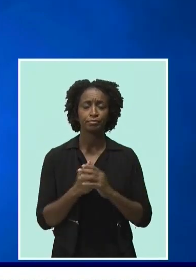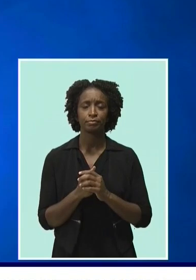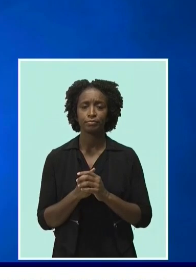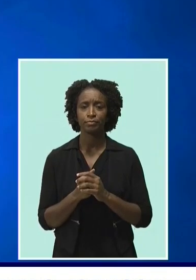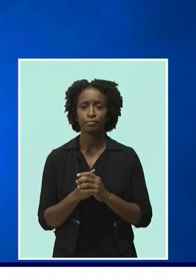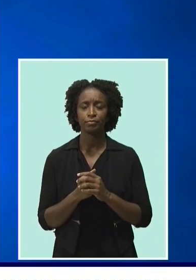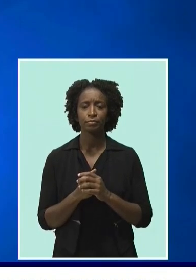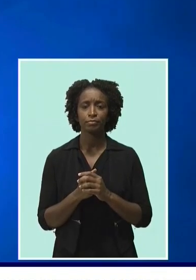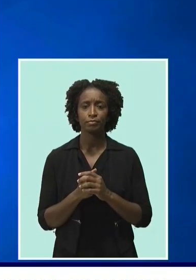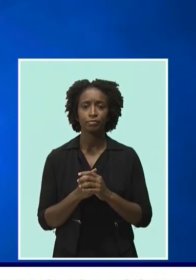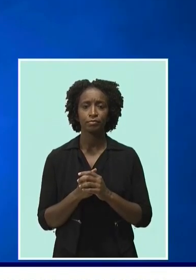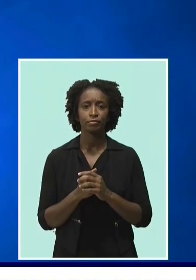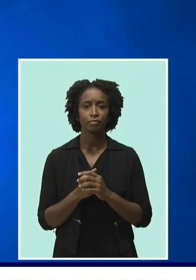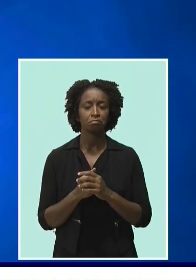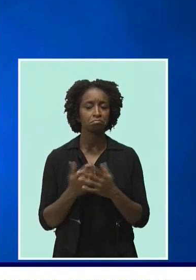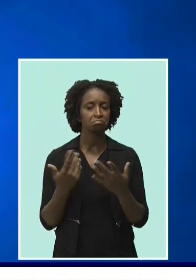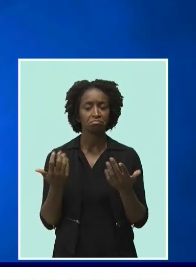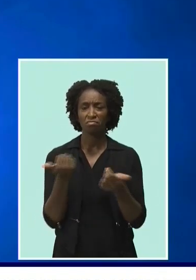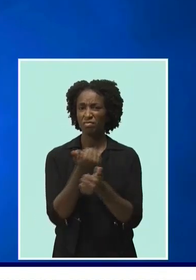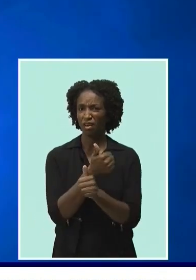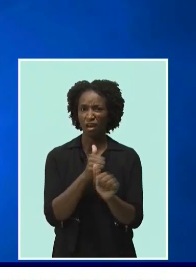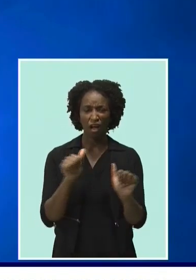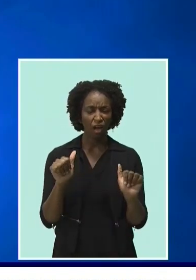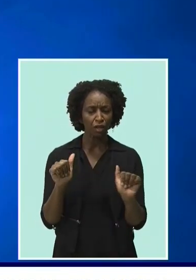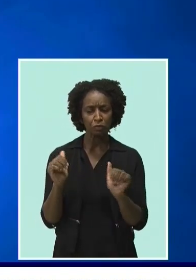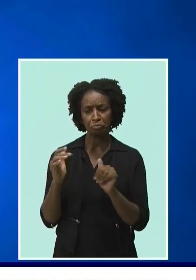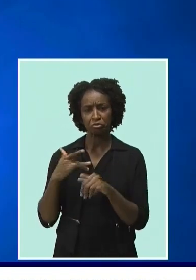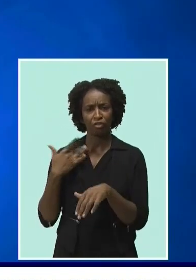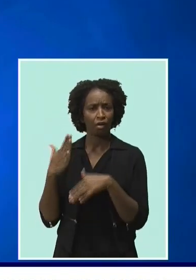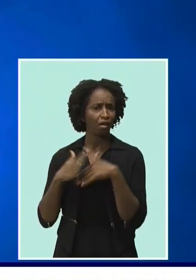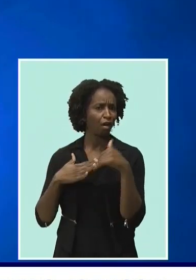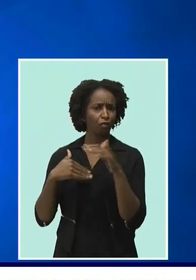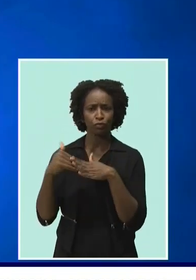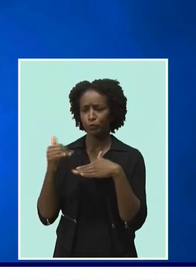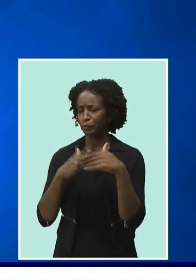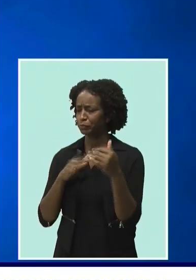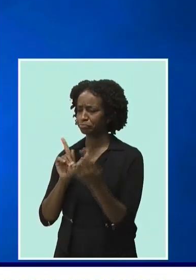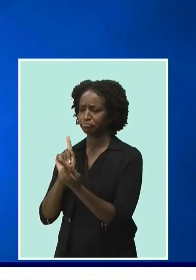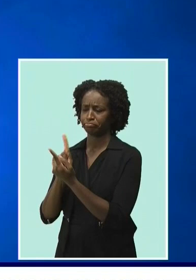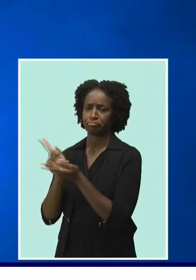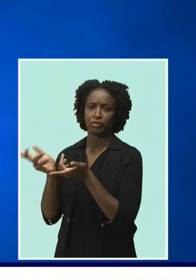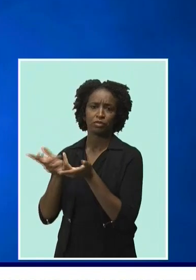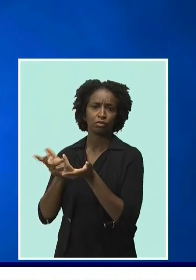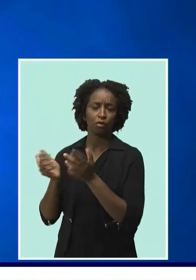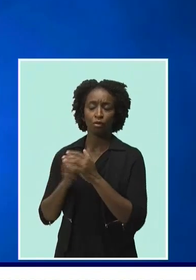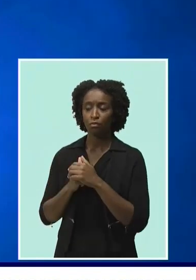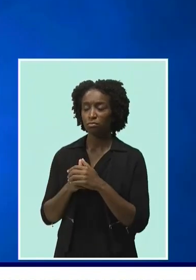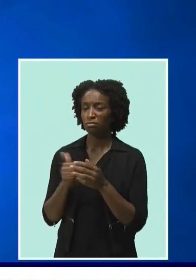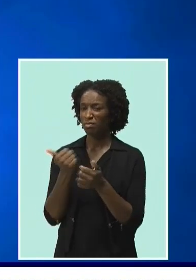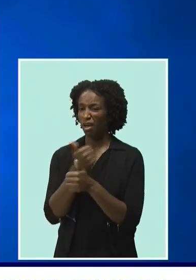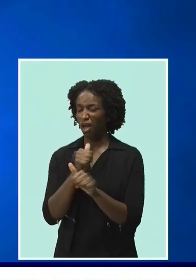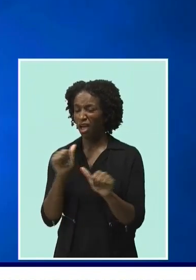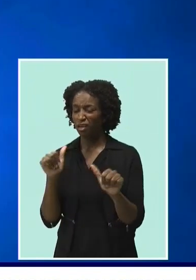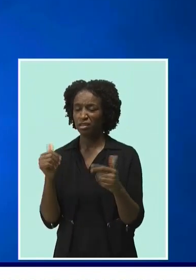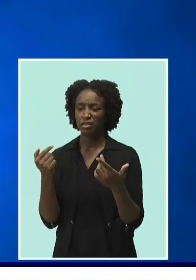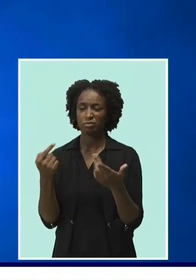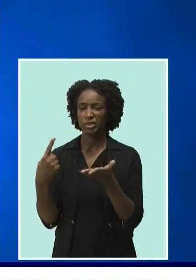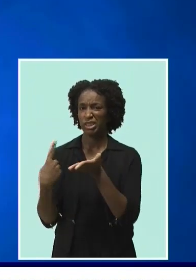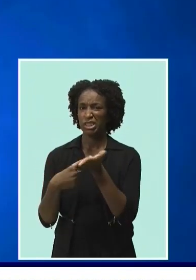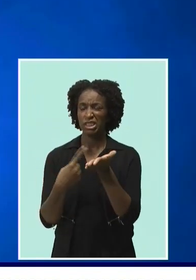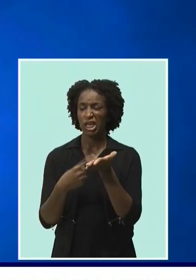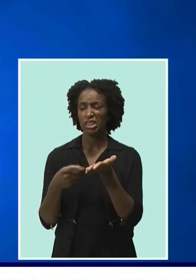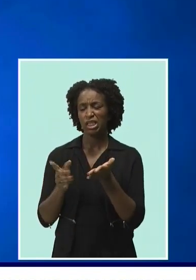person who was always approachable and he dealt with everything. So Dennis, I really will miss you, and the whole